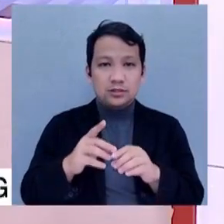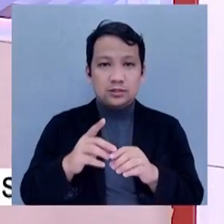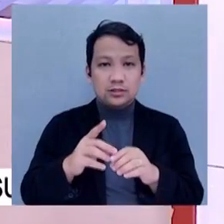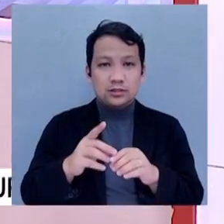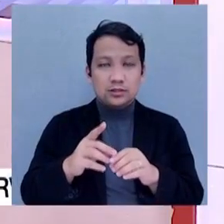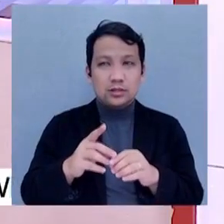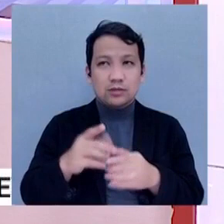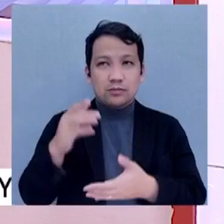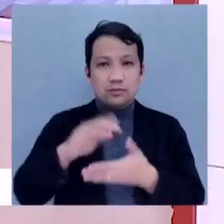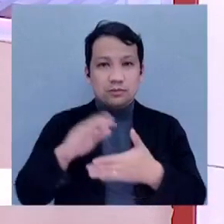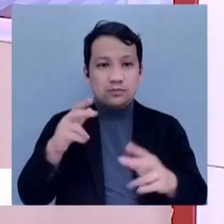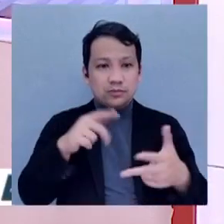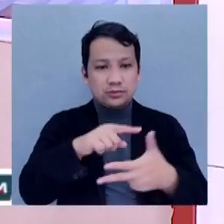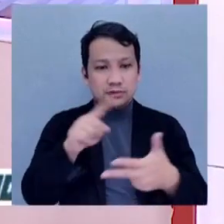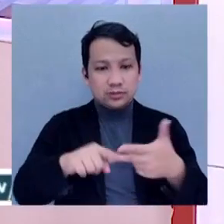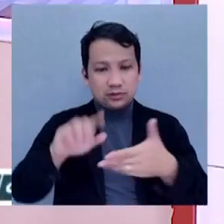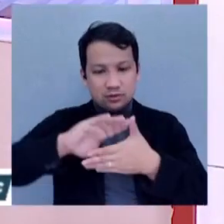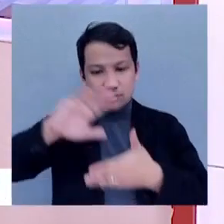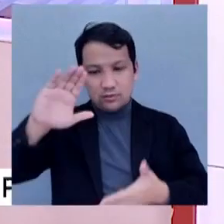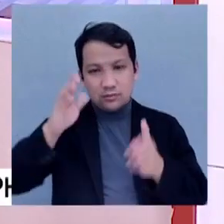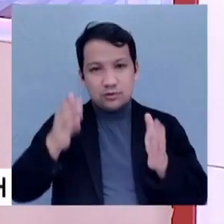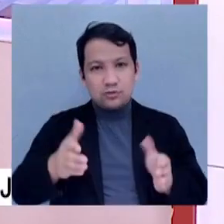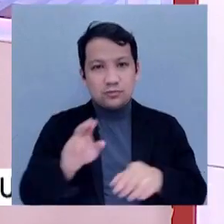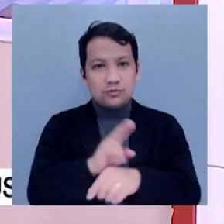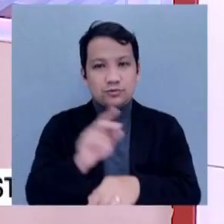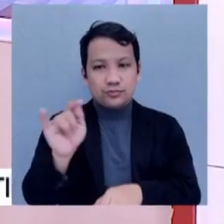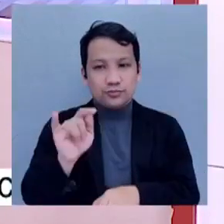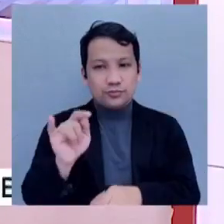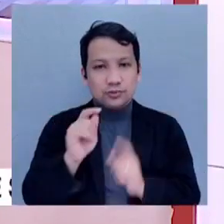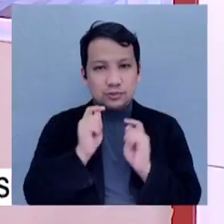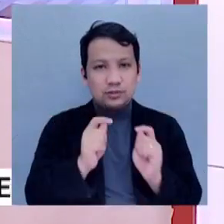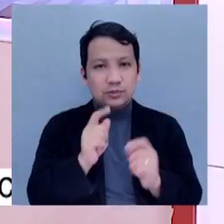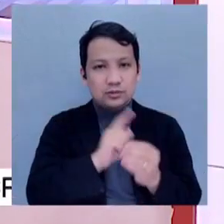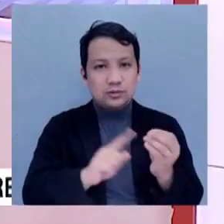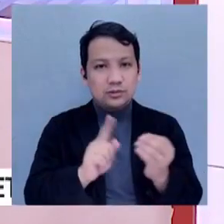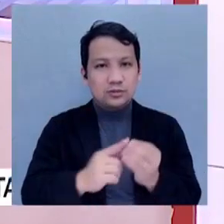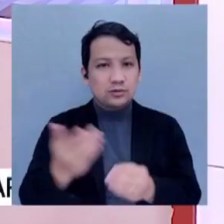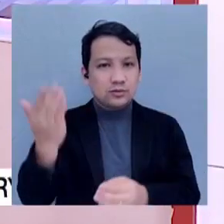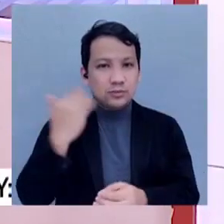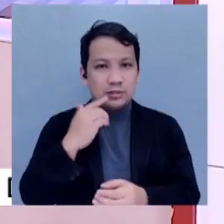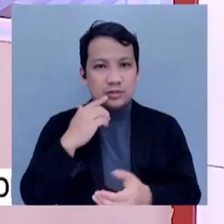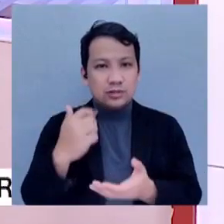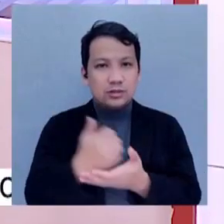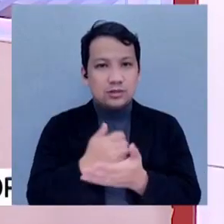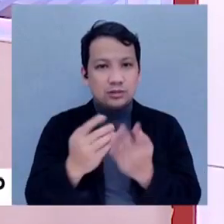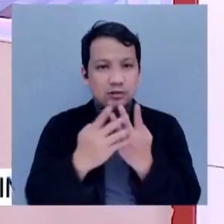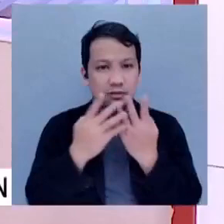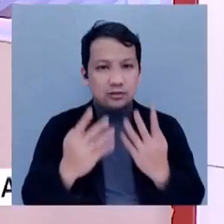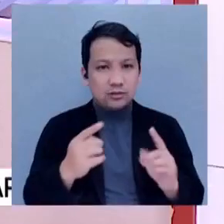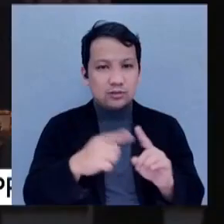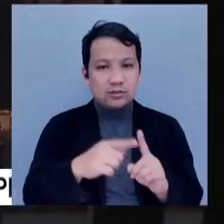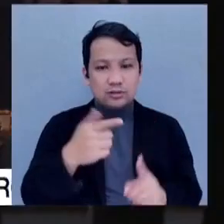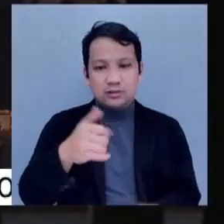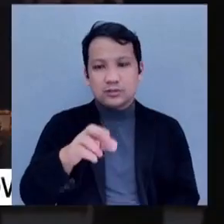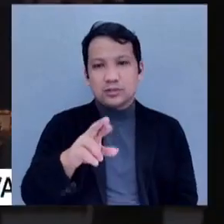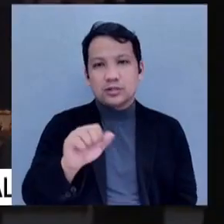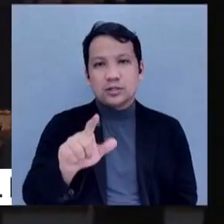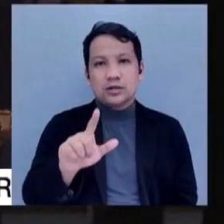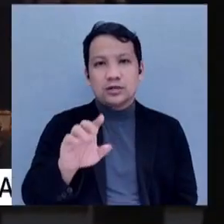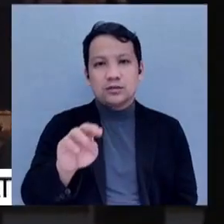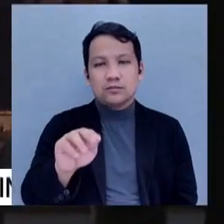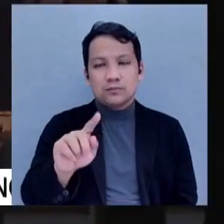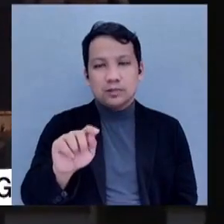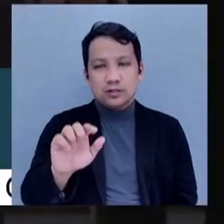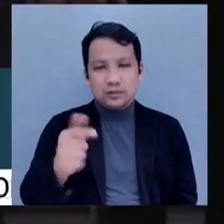cited in contempt over their YouTube interviews of former Corrections Chief Gerald Bantag. Justice Secretary